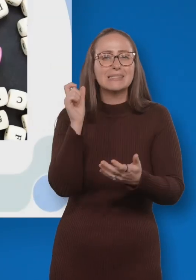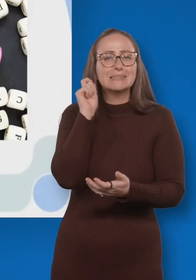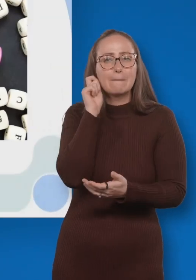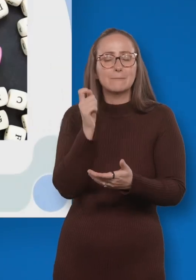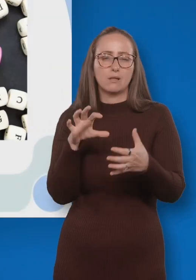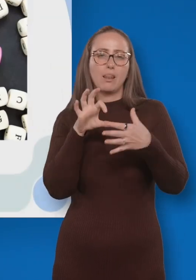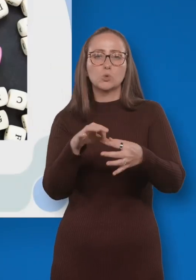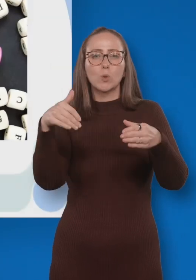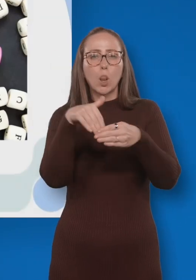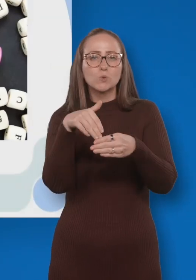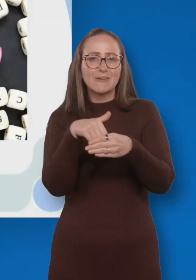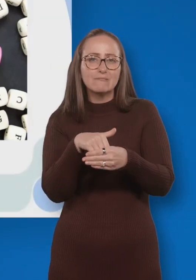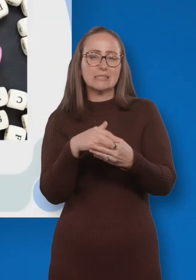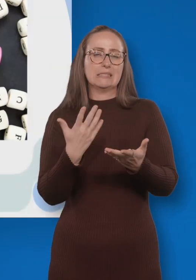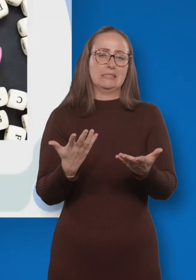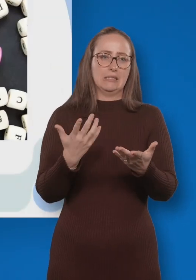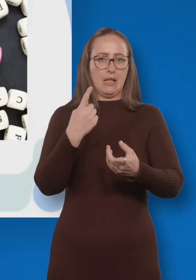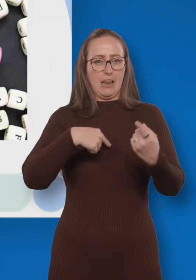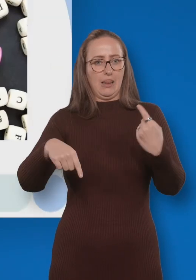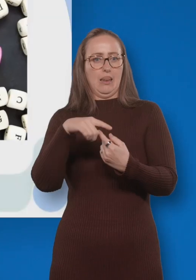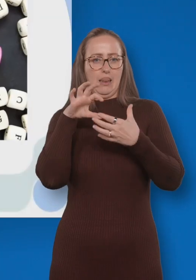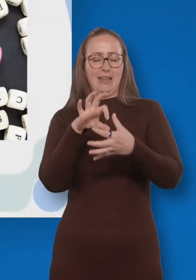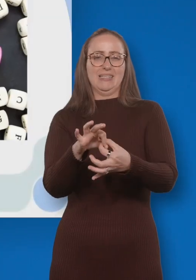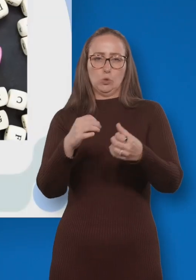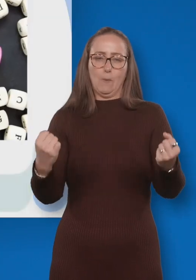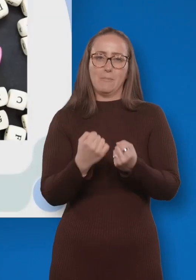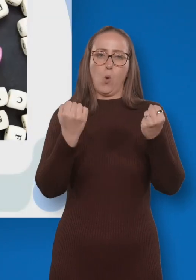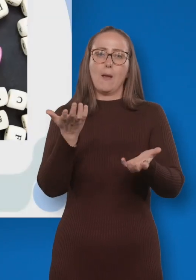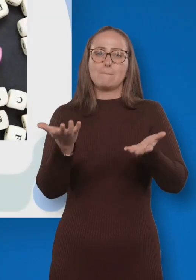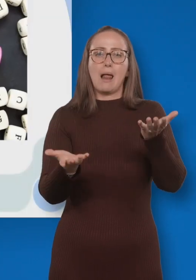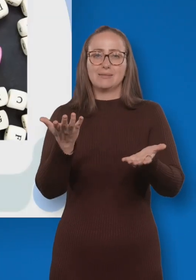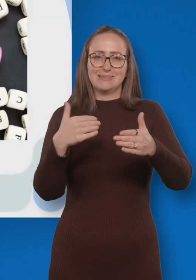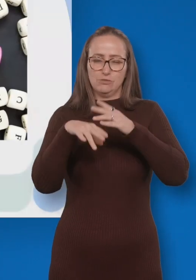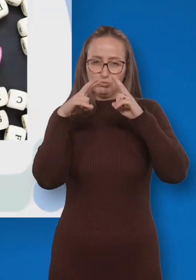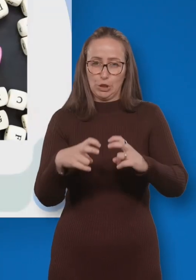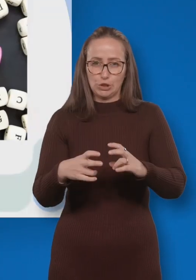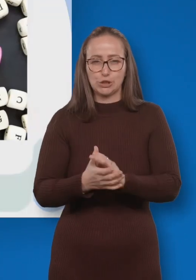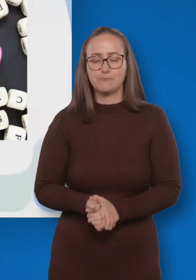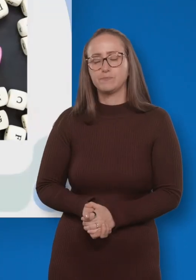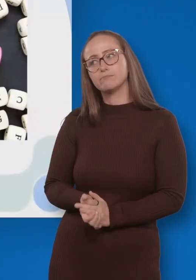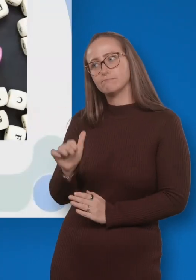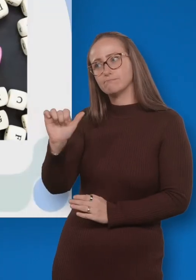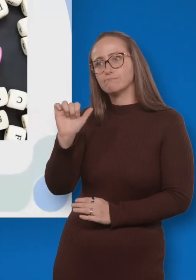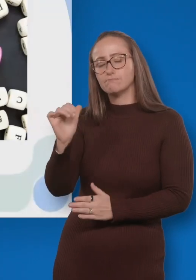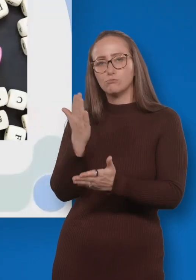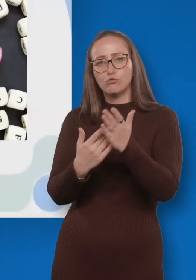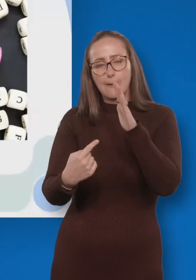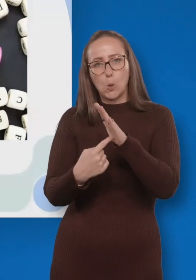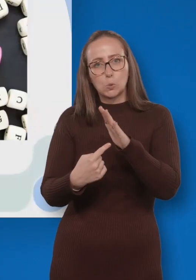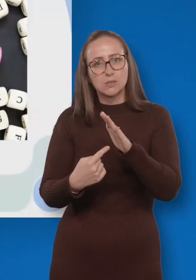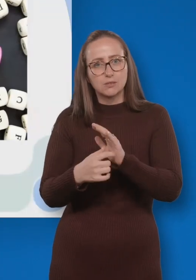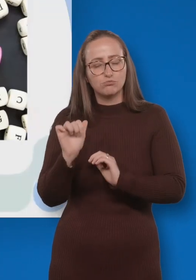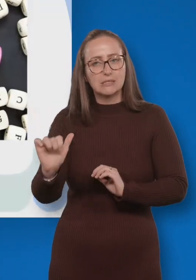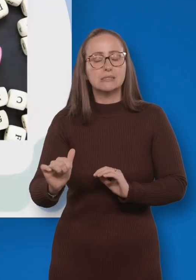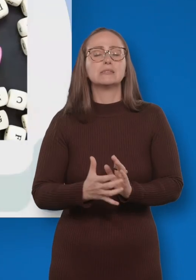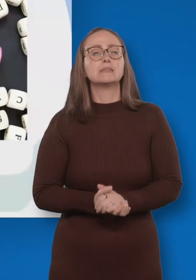inclusivity with and around actual or perceived power imbalances in the research? Yeah, I think that's really